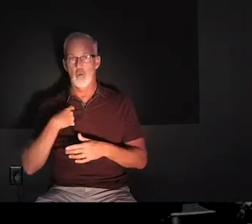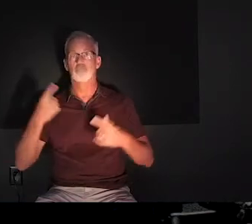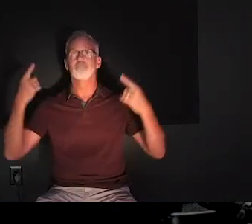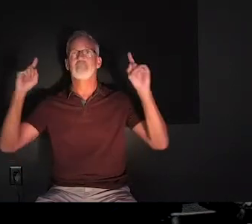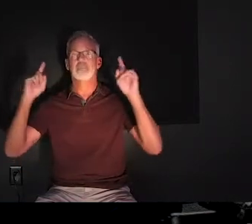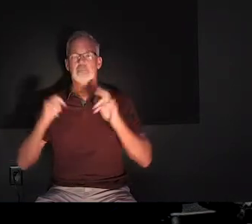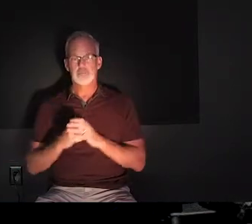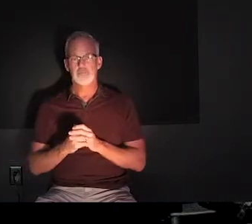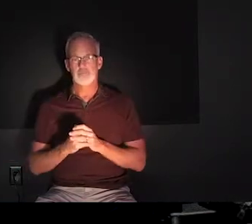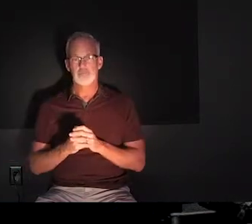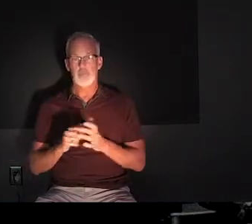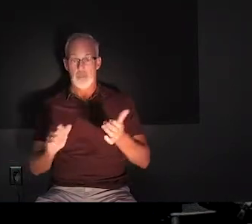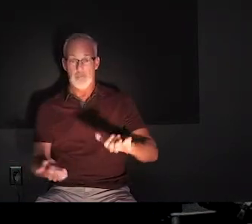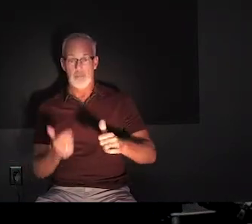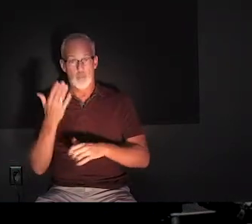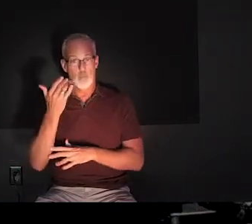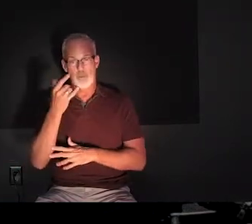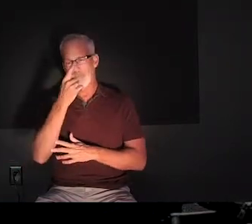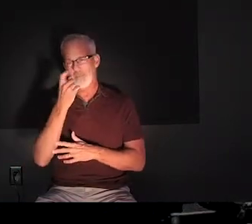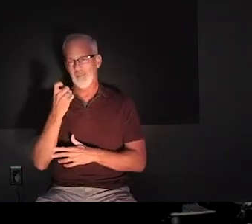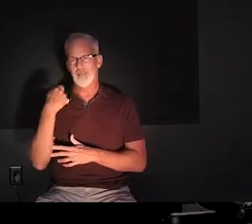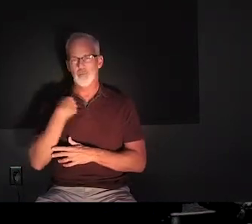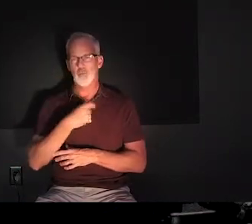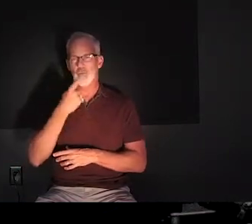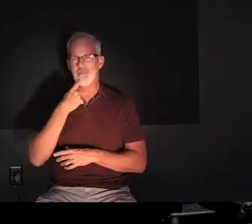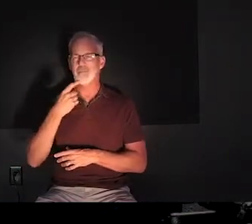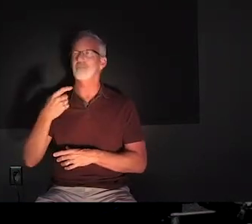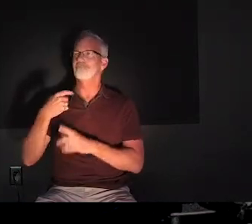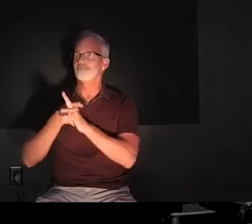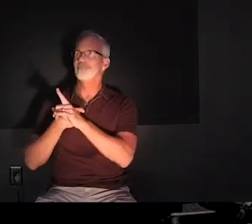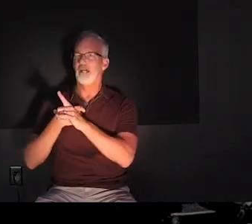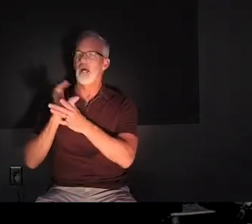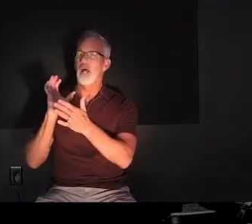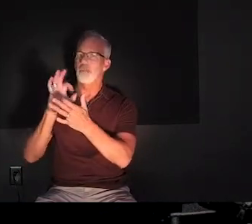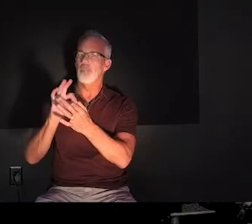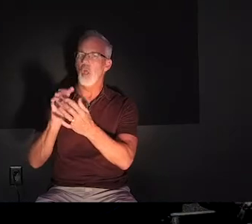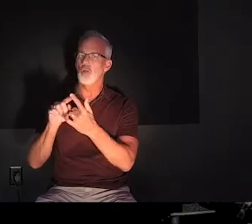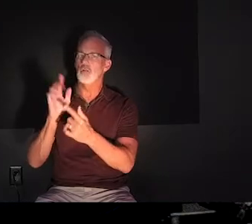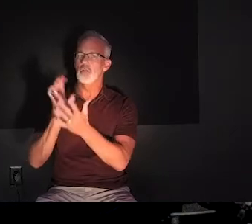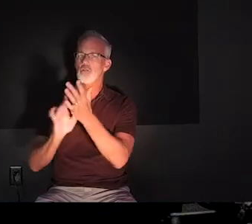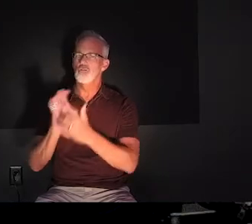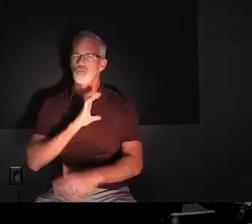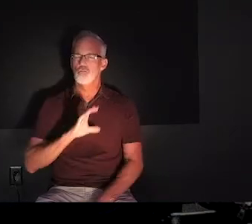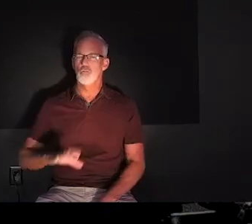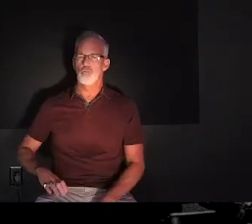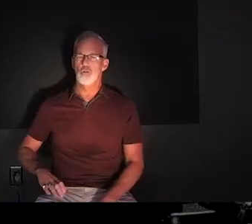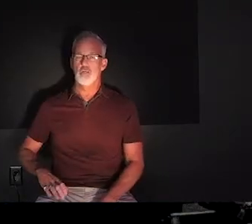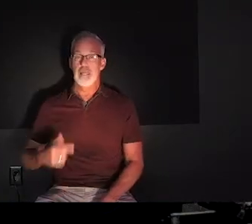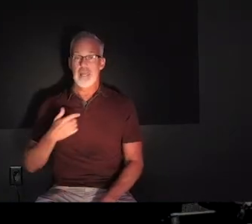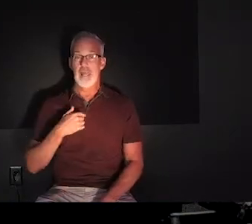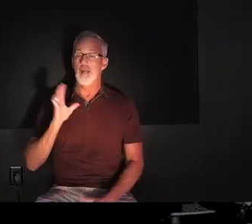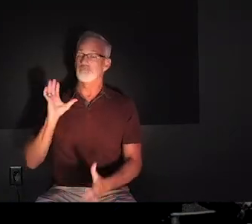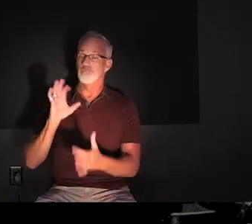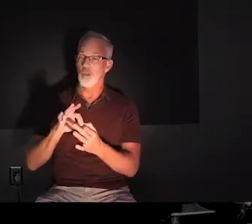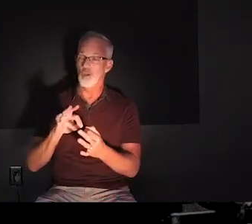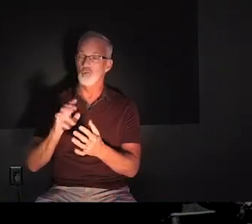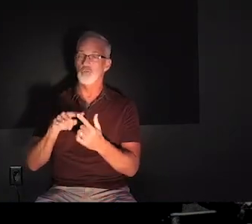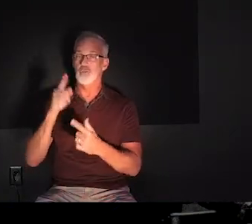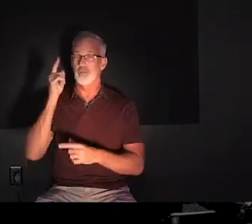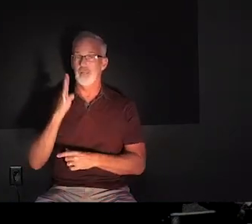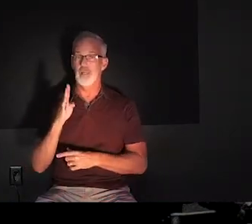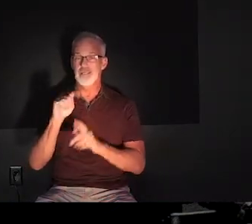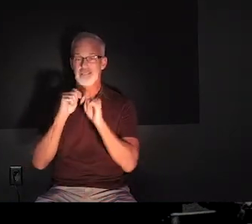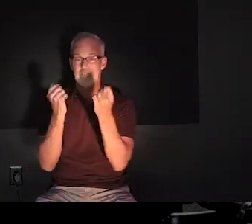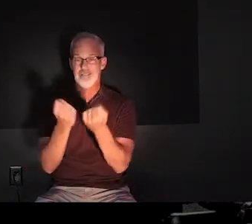we baptized? Because we are saying, "I belong to Jesus Christ." We are saying, "I belong to God's